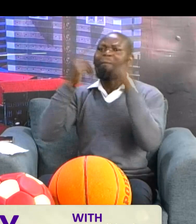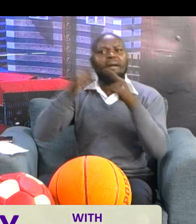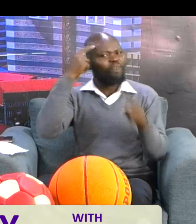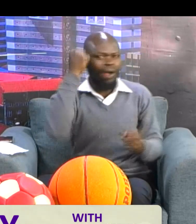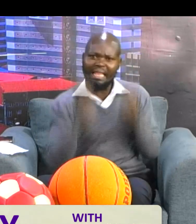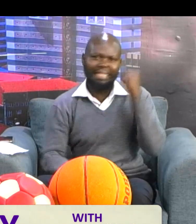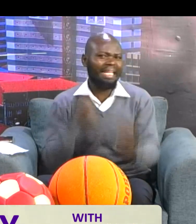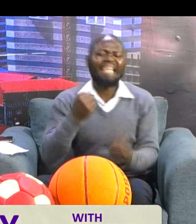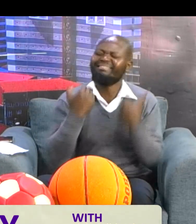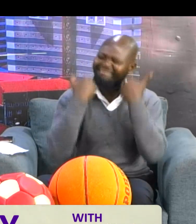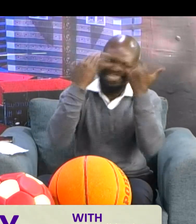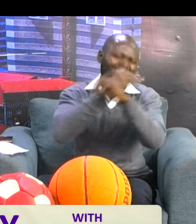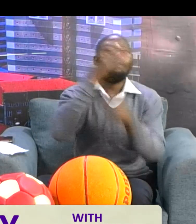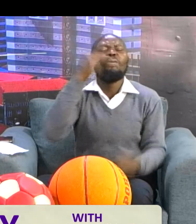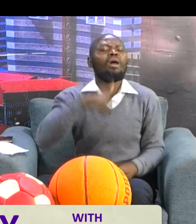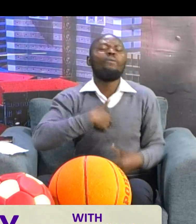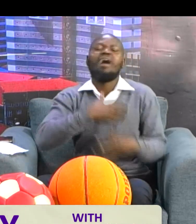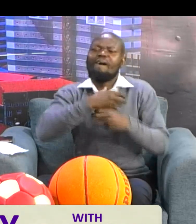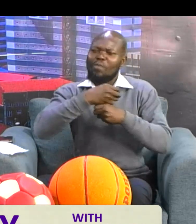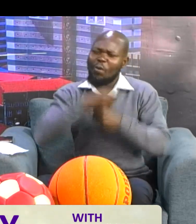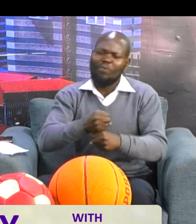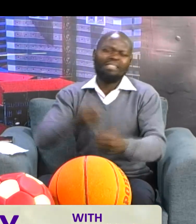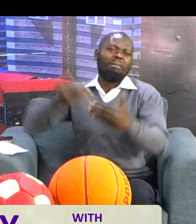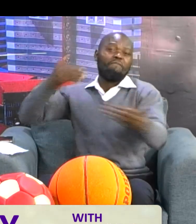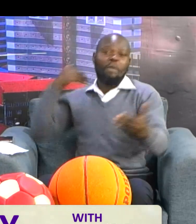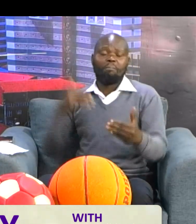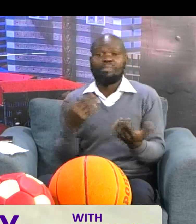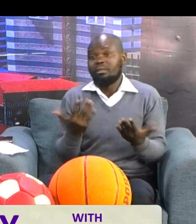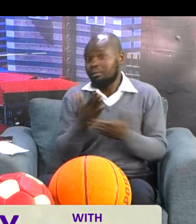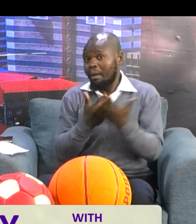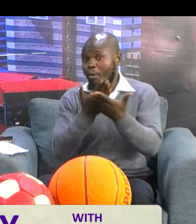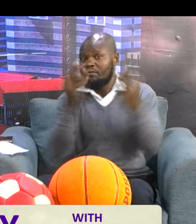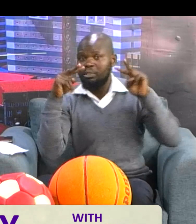see, sometimes here in Kenya we suffer when it comes to football, we really suffer. Yeah.